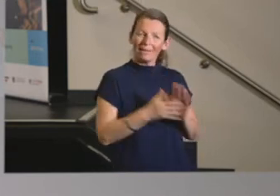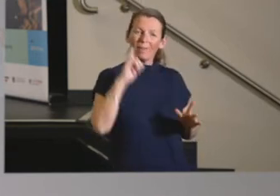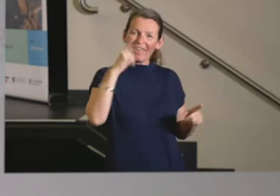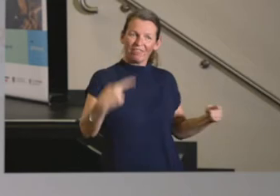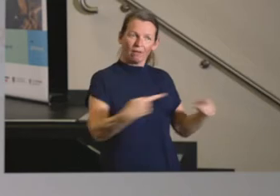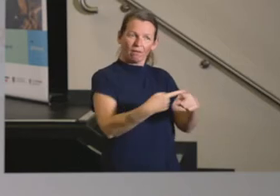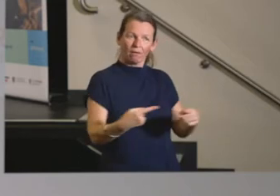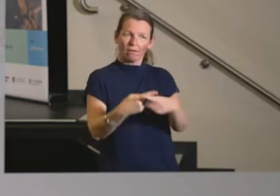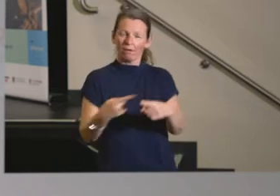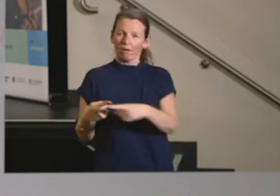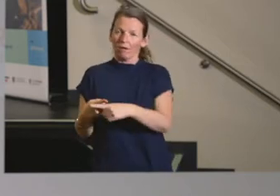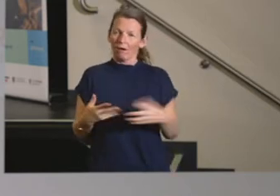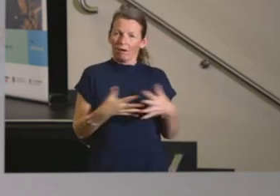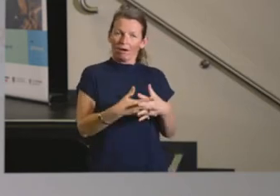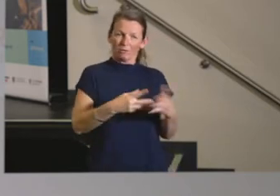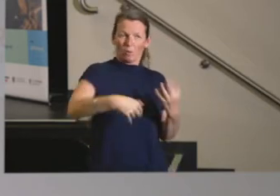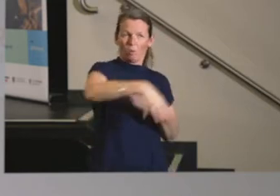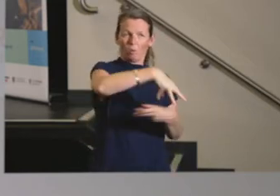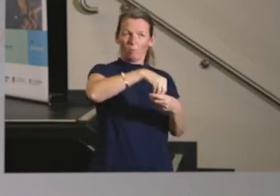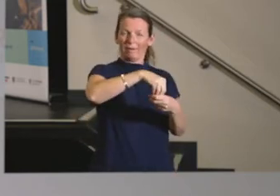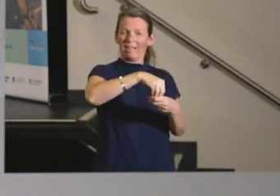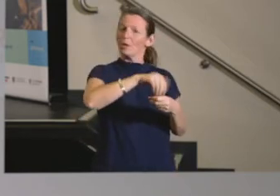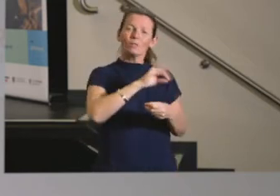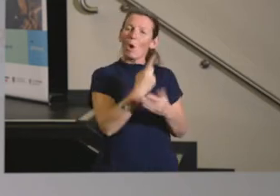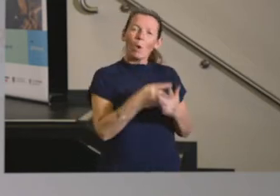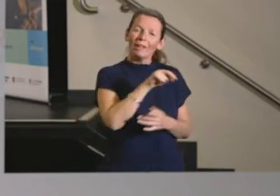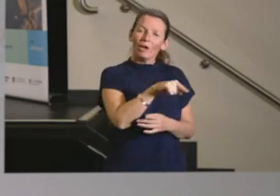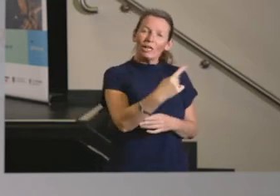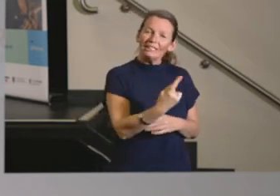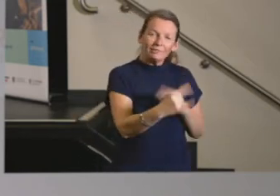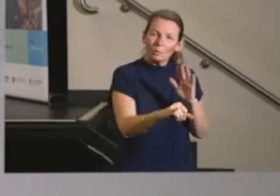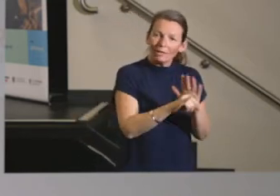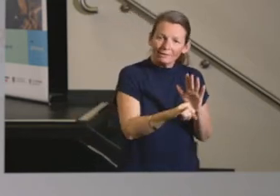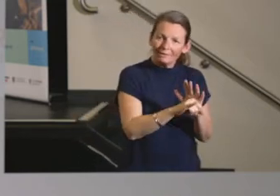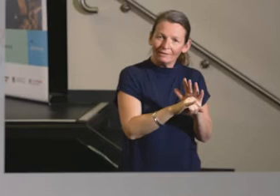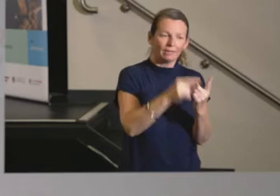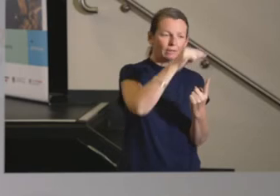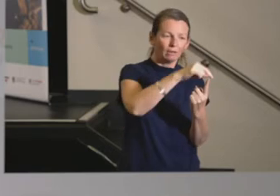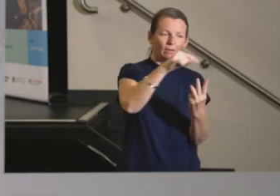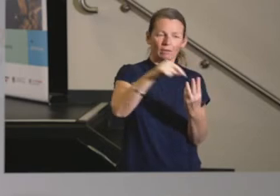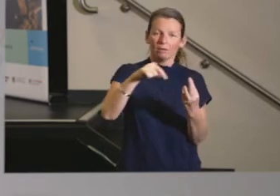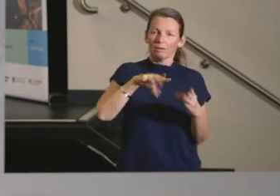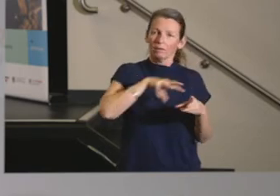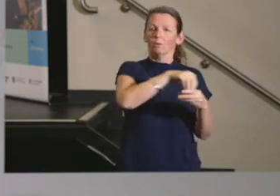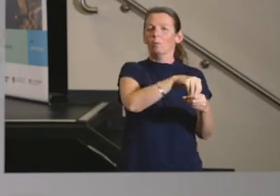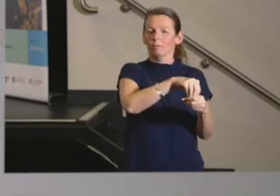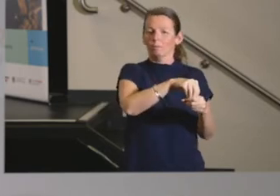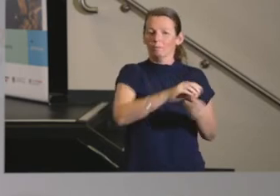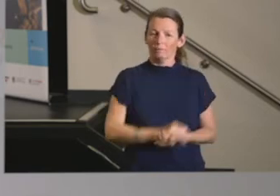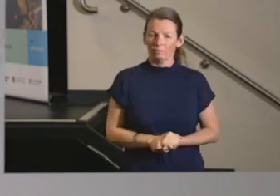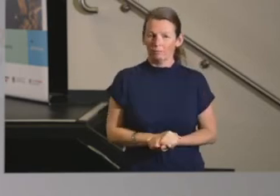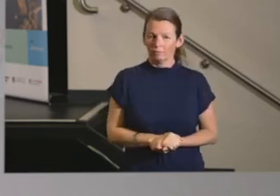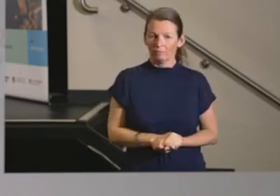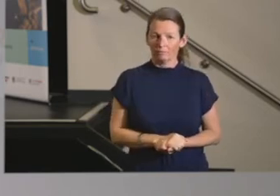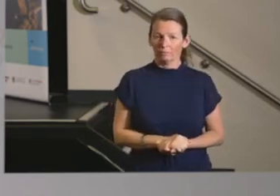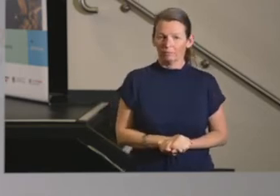intersectionality. We have to think beyond individual identities and think more about the forces that that shape them. And I think